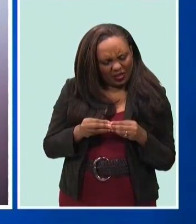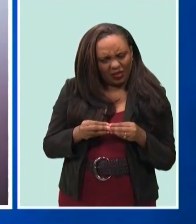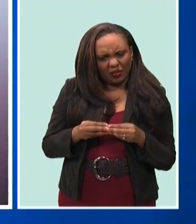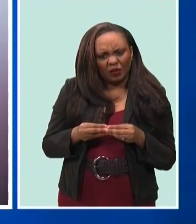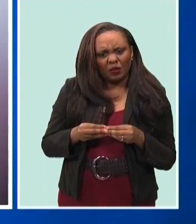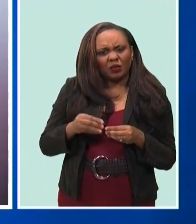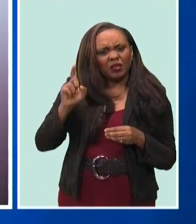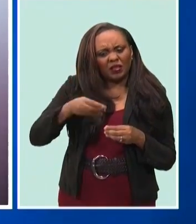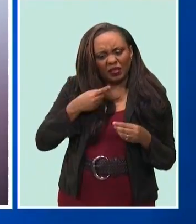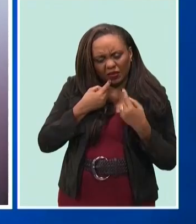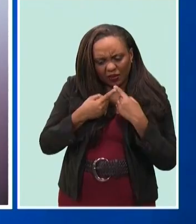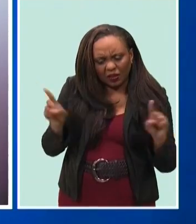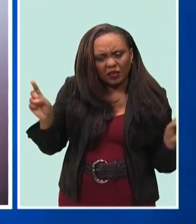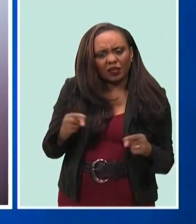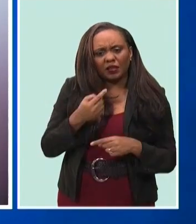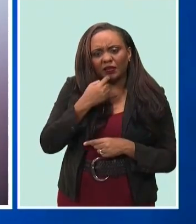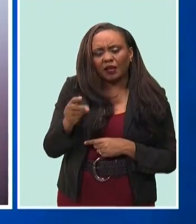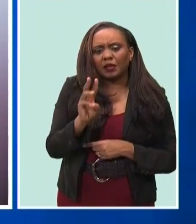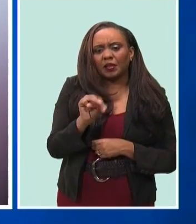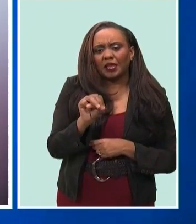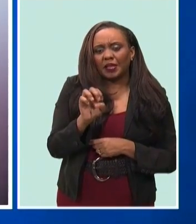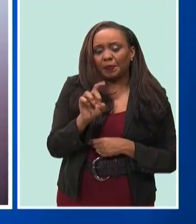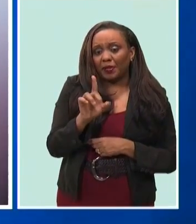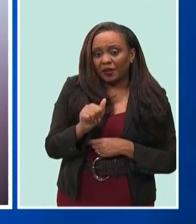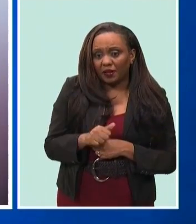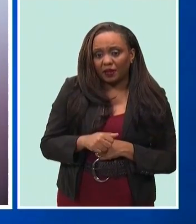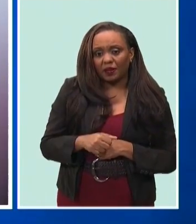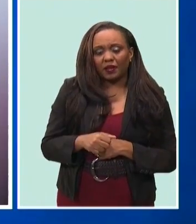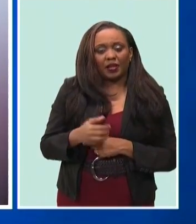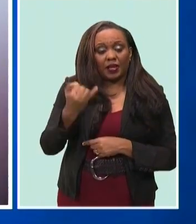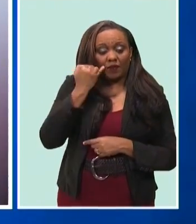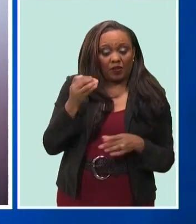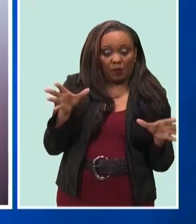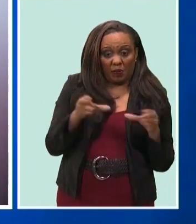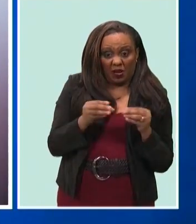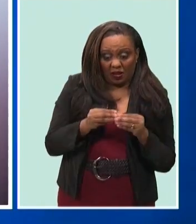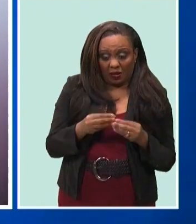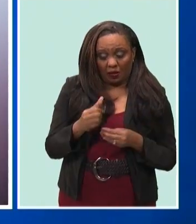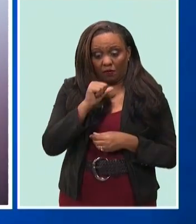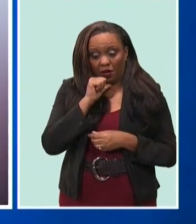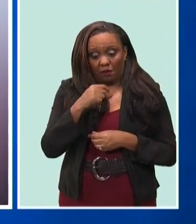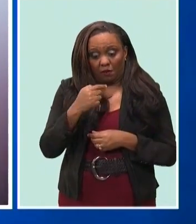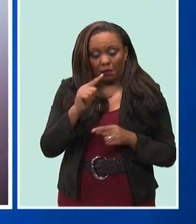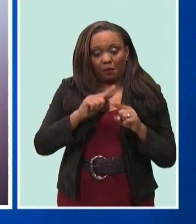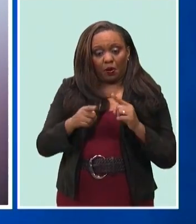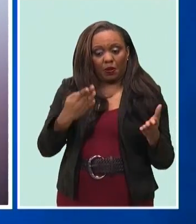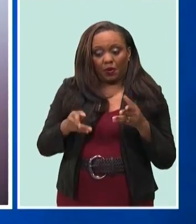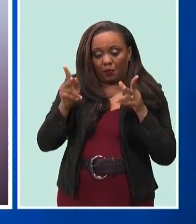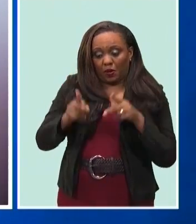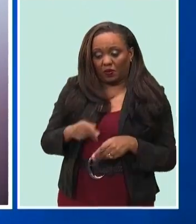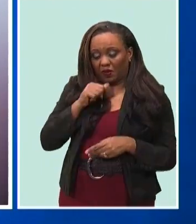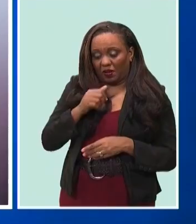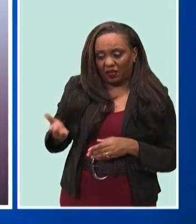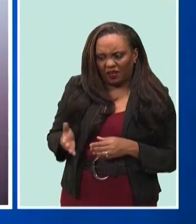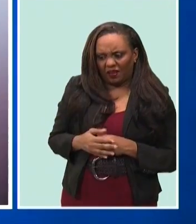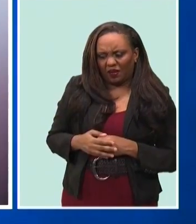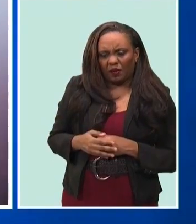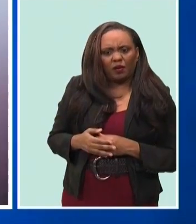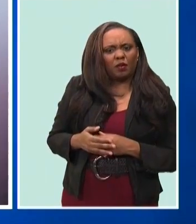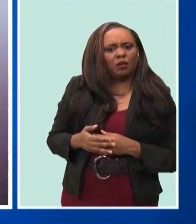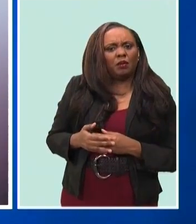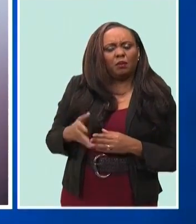informed, so that even though, let me say, there was a meeting and I wasn't present, then at least when you inform the media, then the public, is